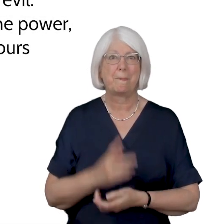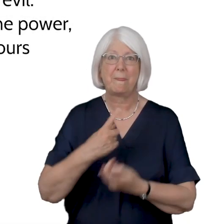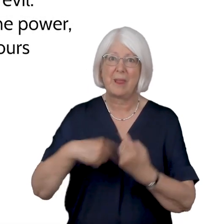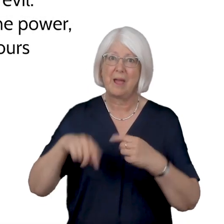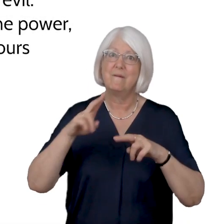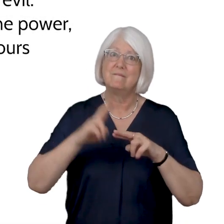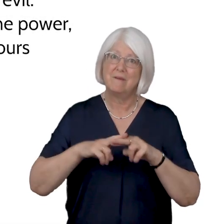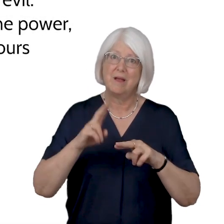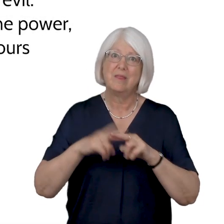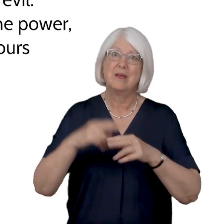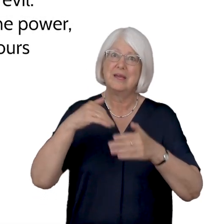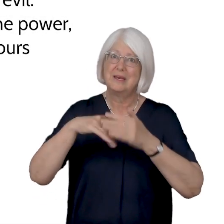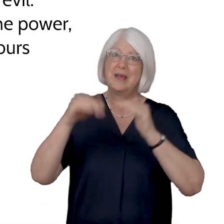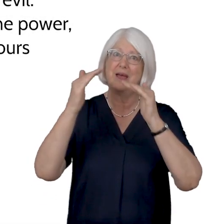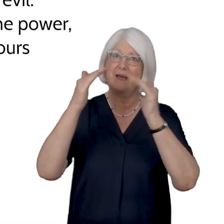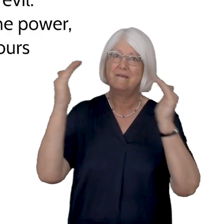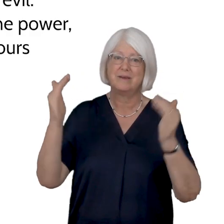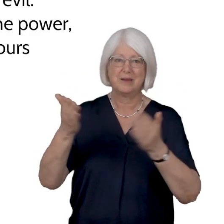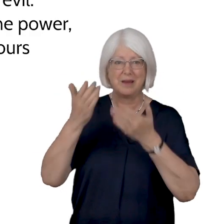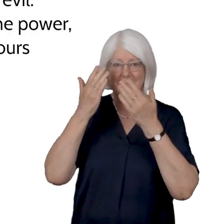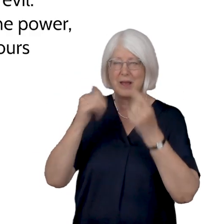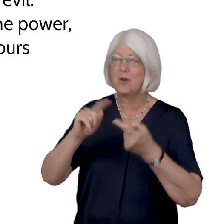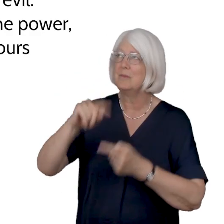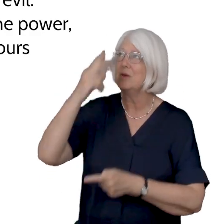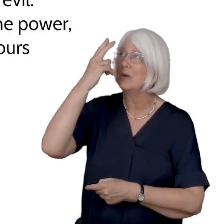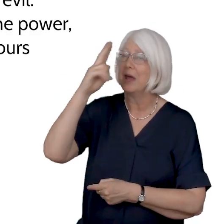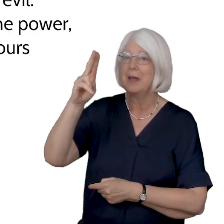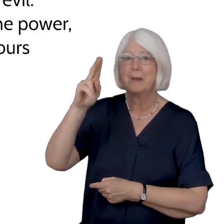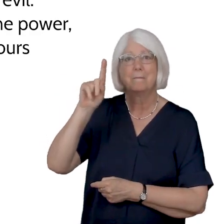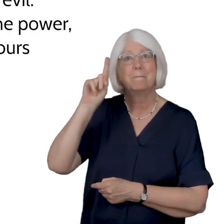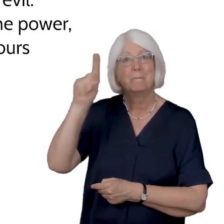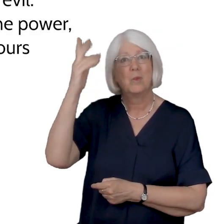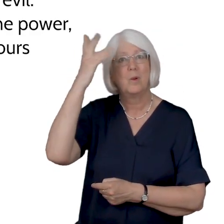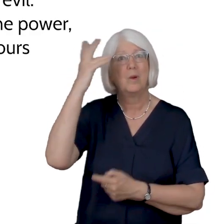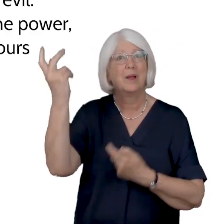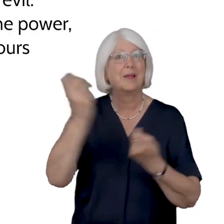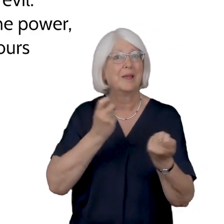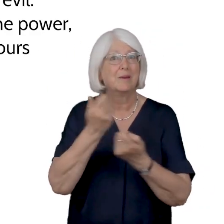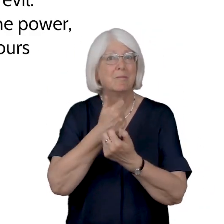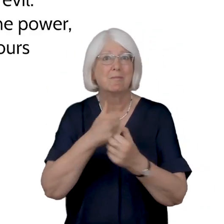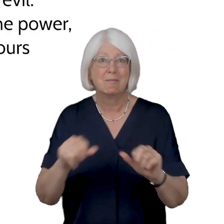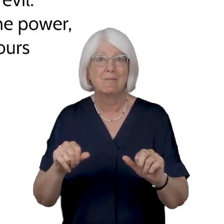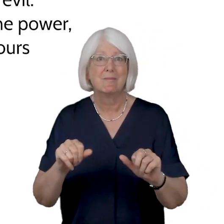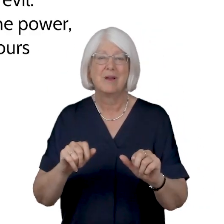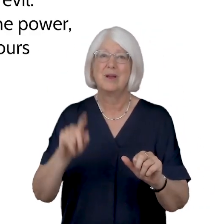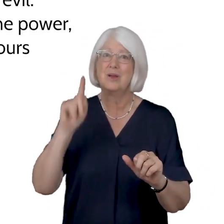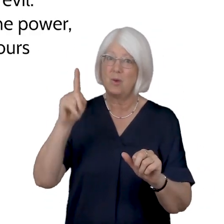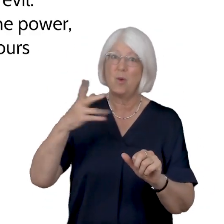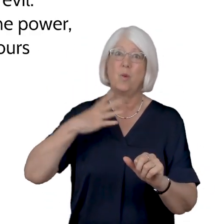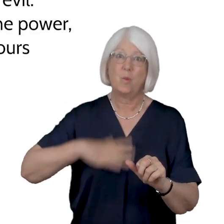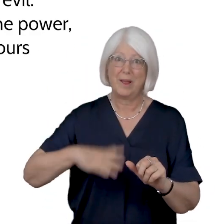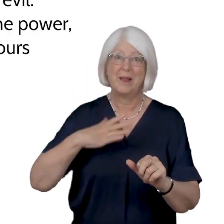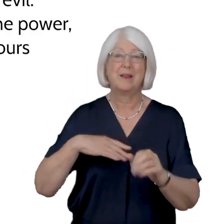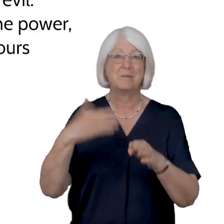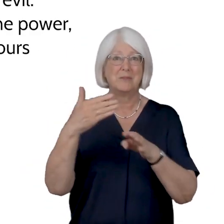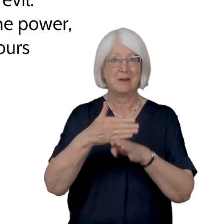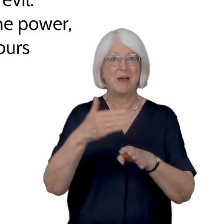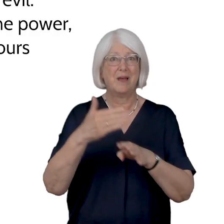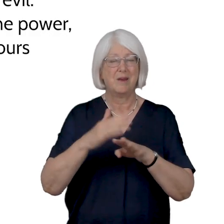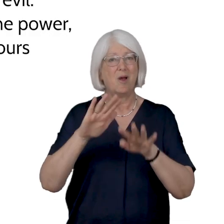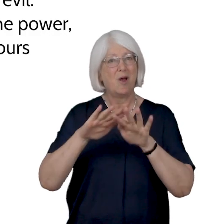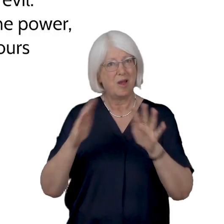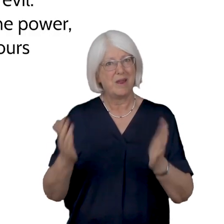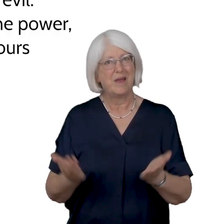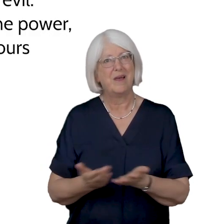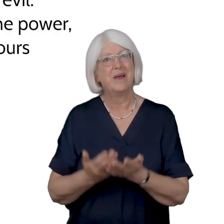Our Father in heaven, hallowed be your name. Your kingdom come. Your will be done